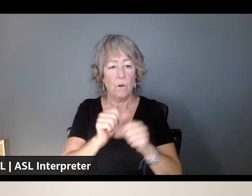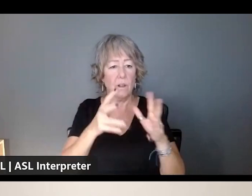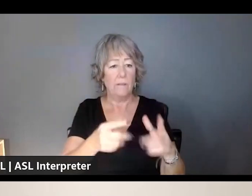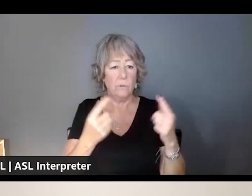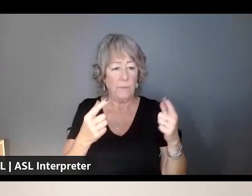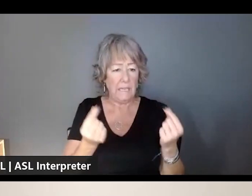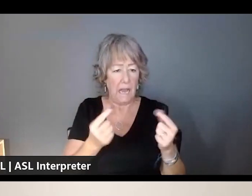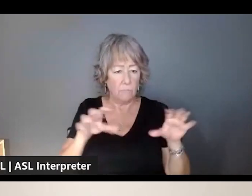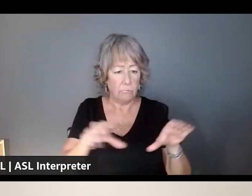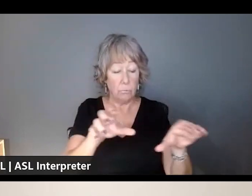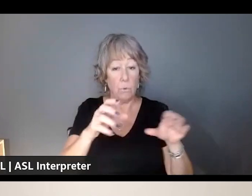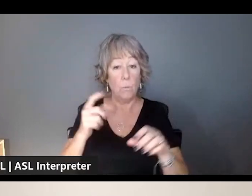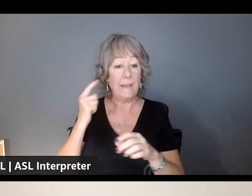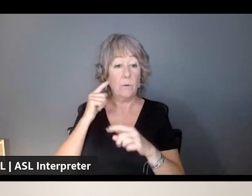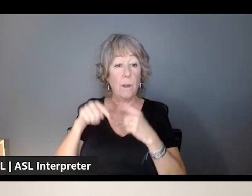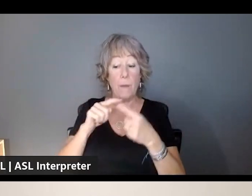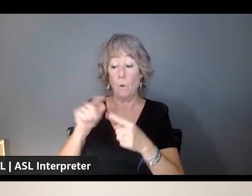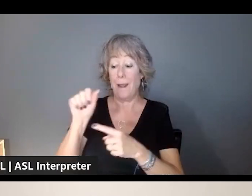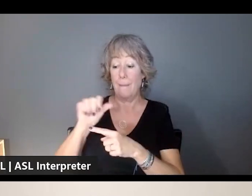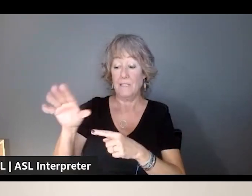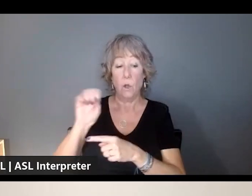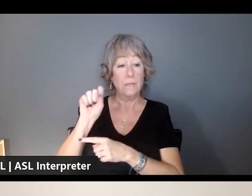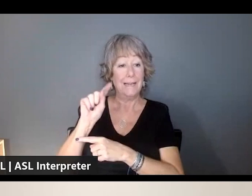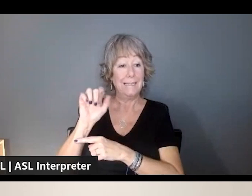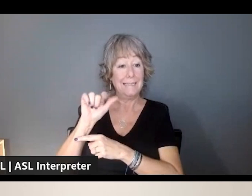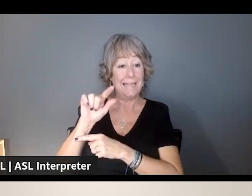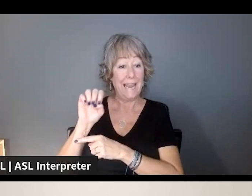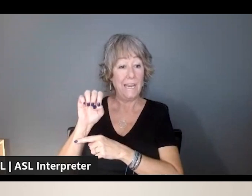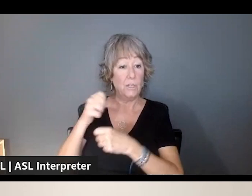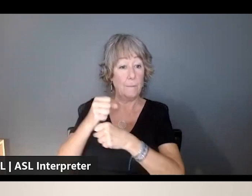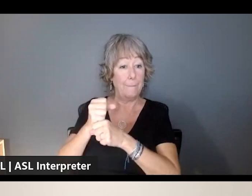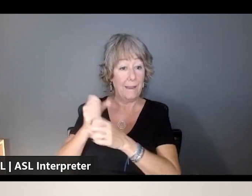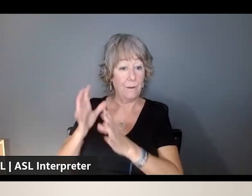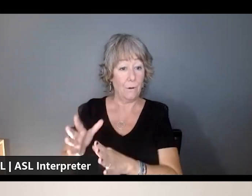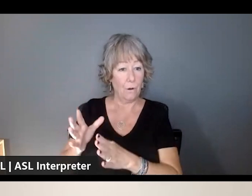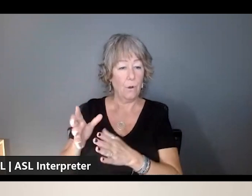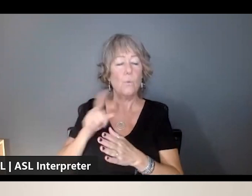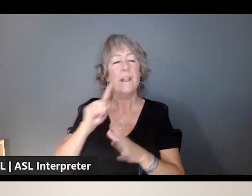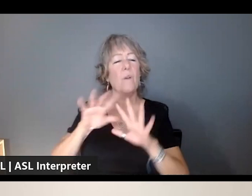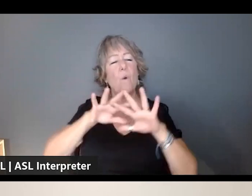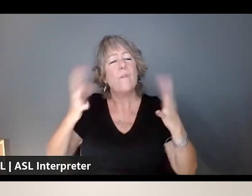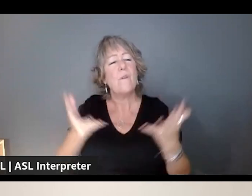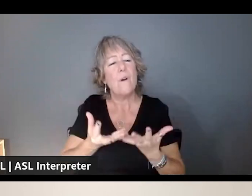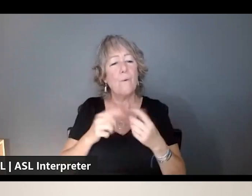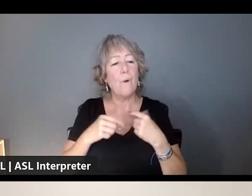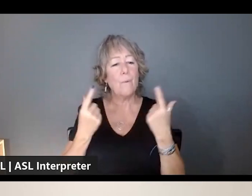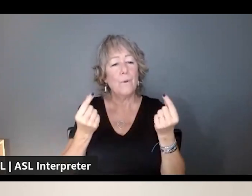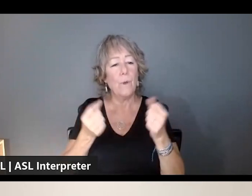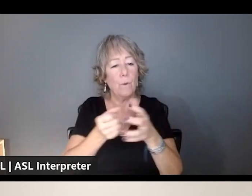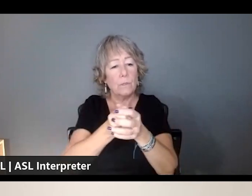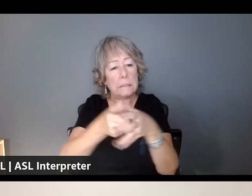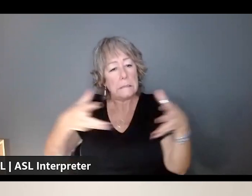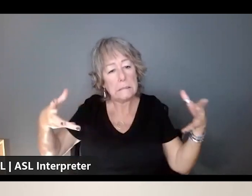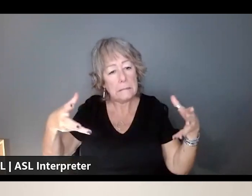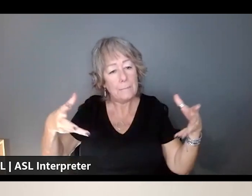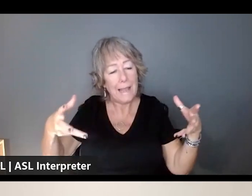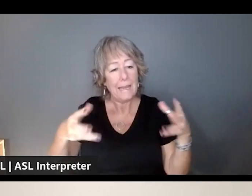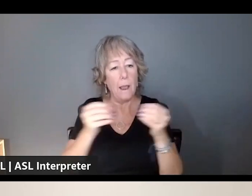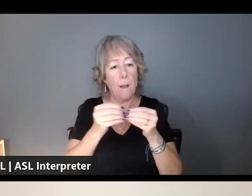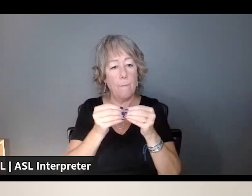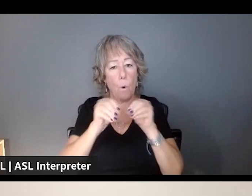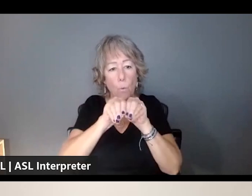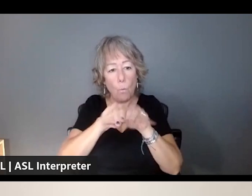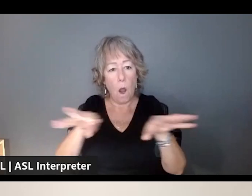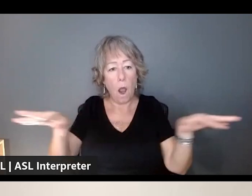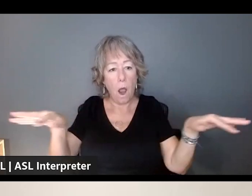Amazon SageMaker. But overall, what we're really doing is expanding, a much wider net here for folks